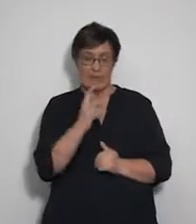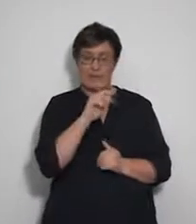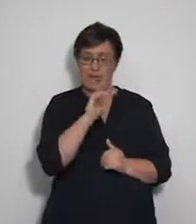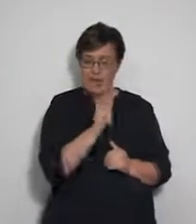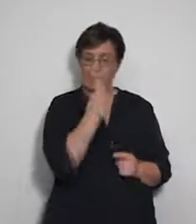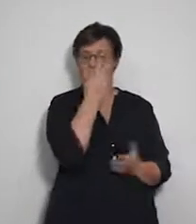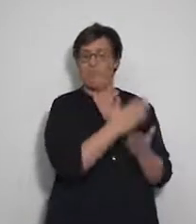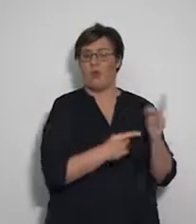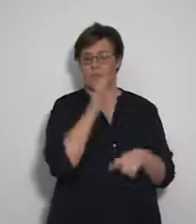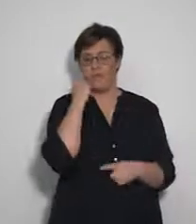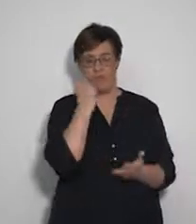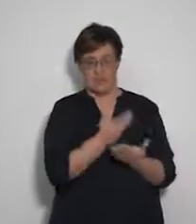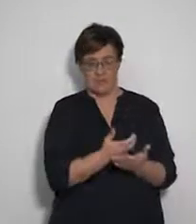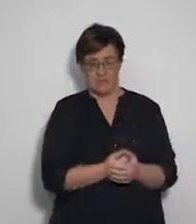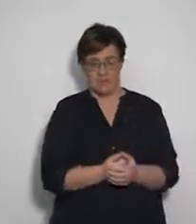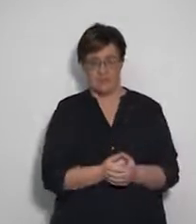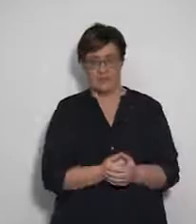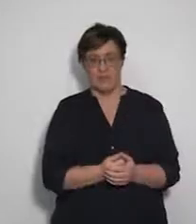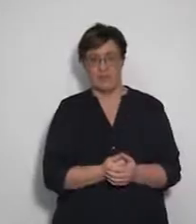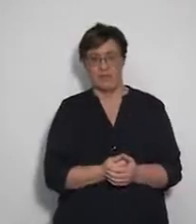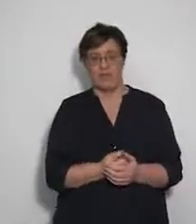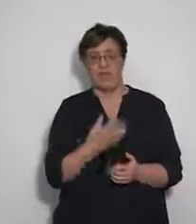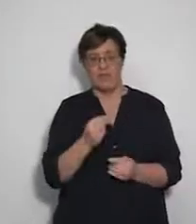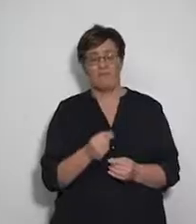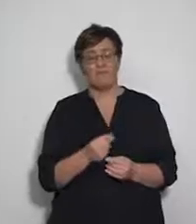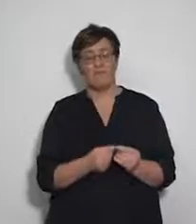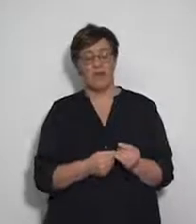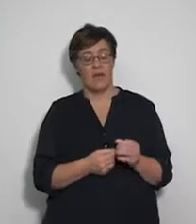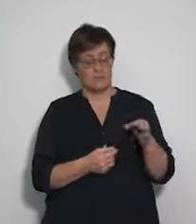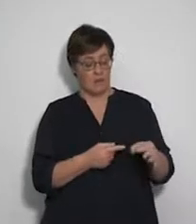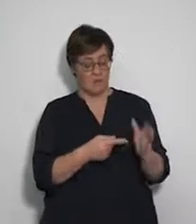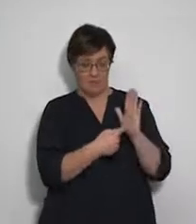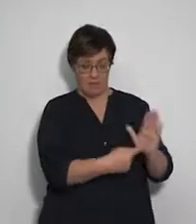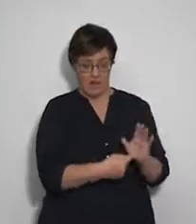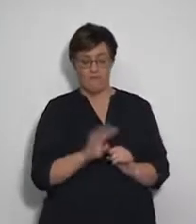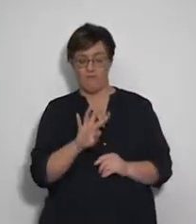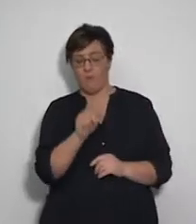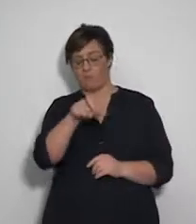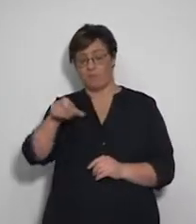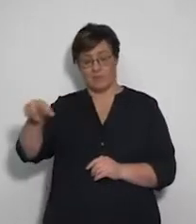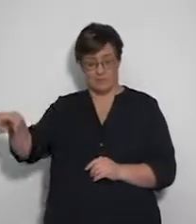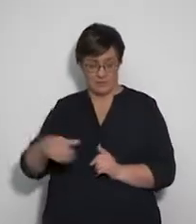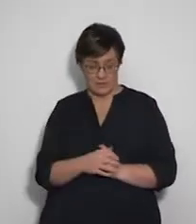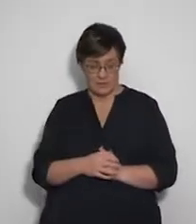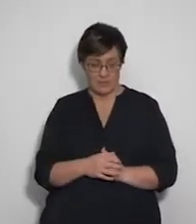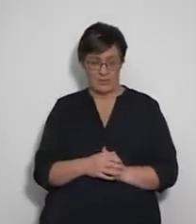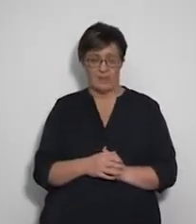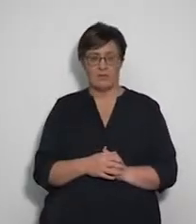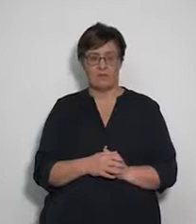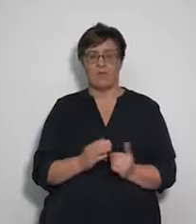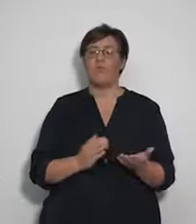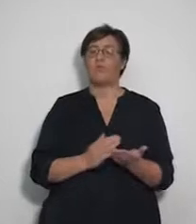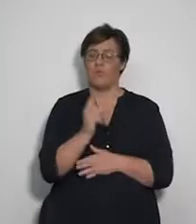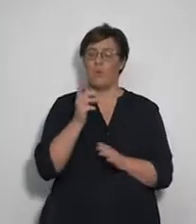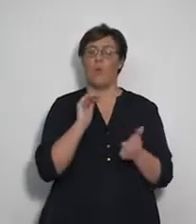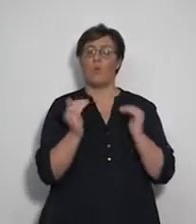DNA is one part of that evidence. So here we've got the sample and we've got 4 different suspects. And so I'm going to go through this